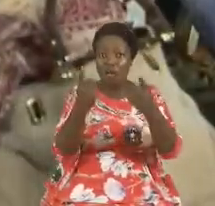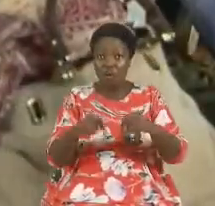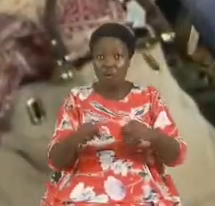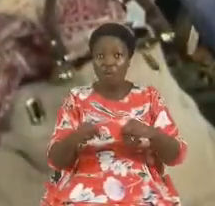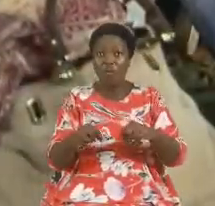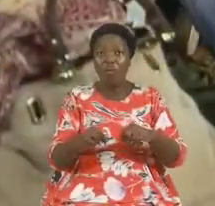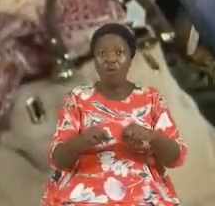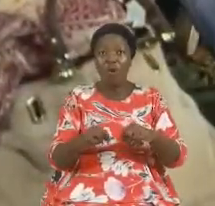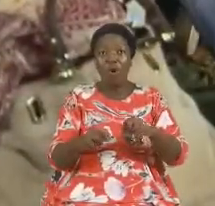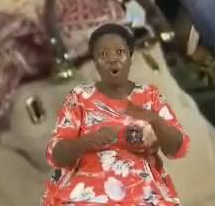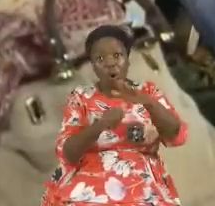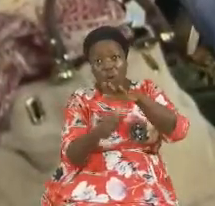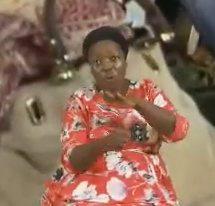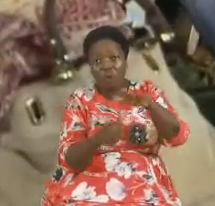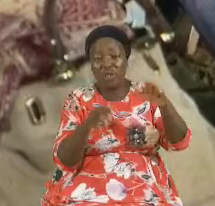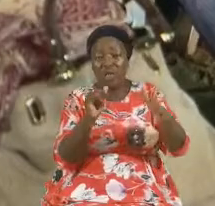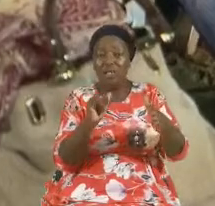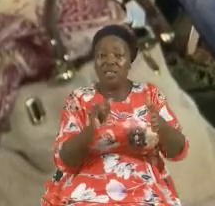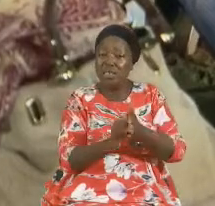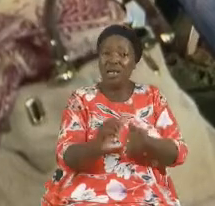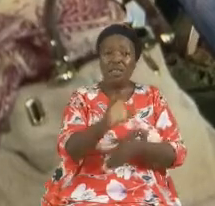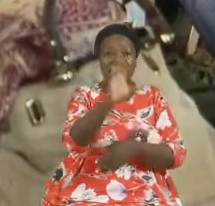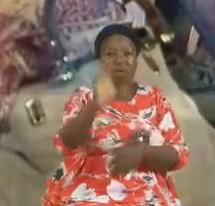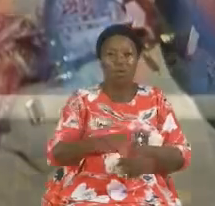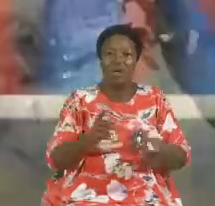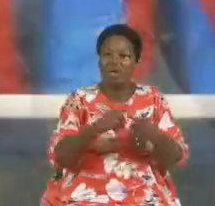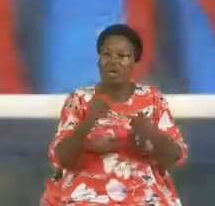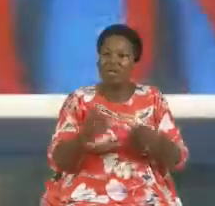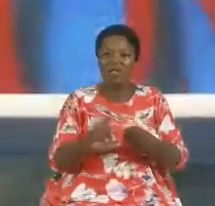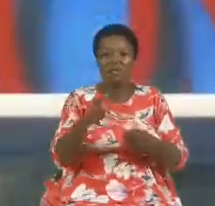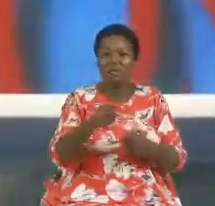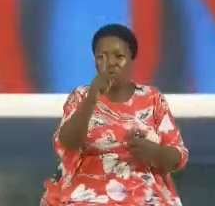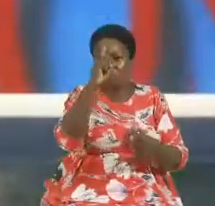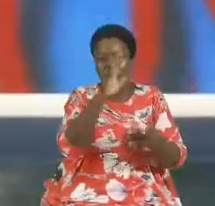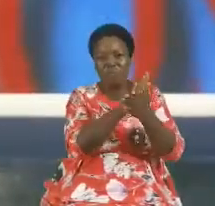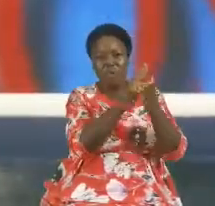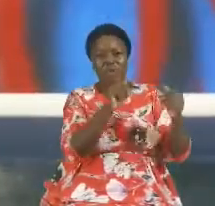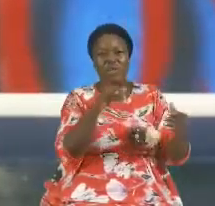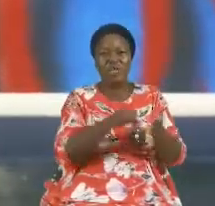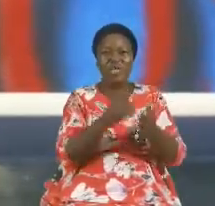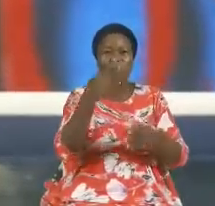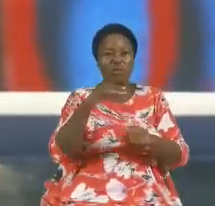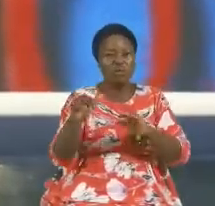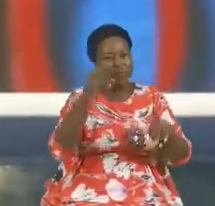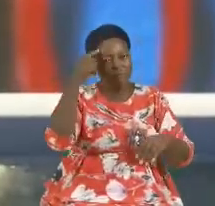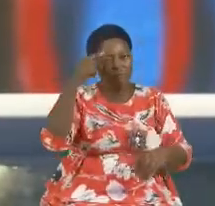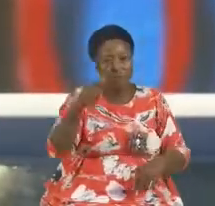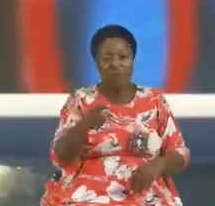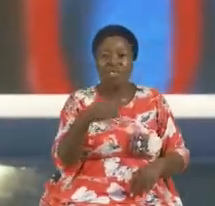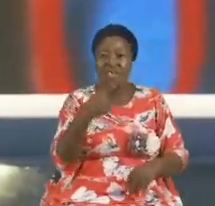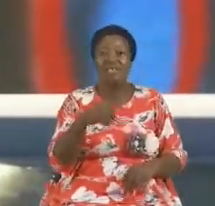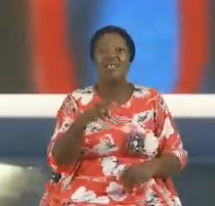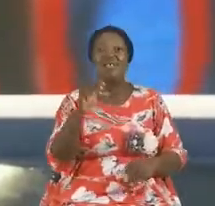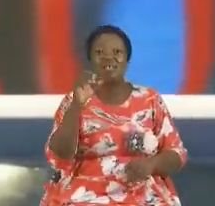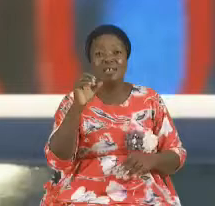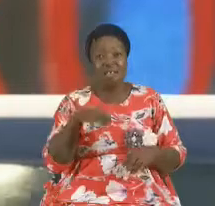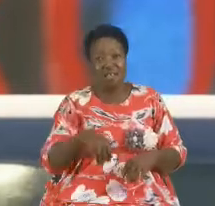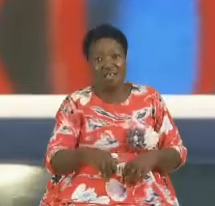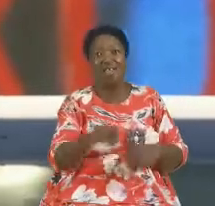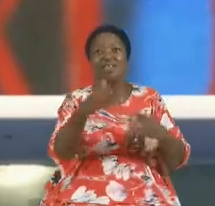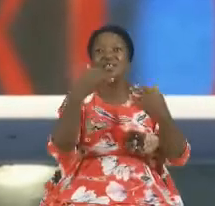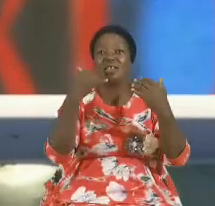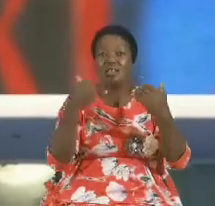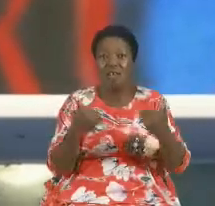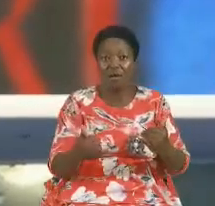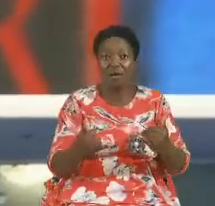and because of that death, as you come under that cross, and you believe it was